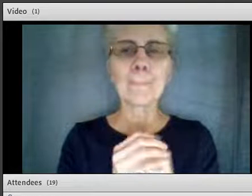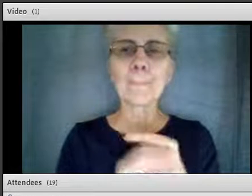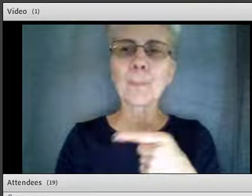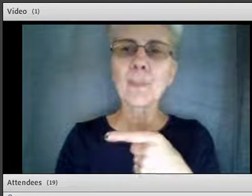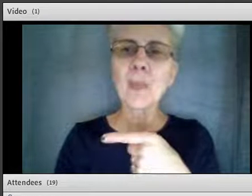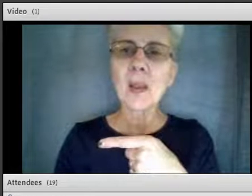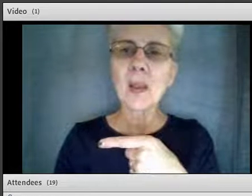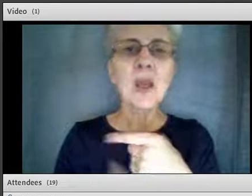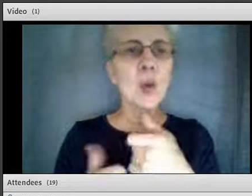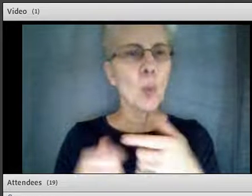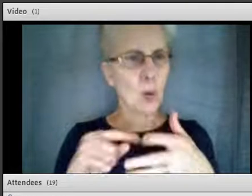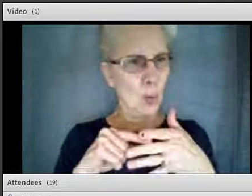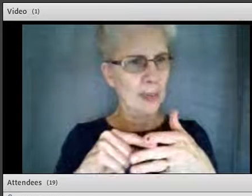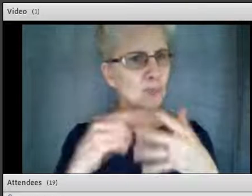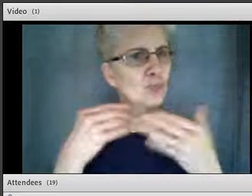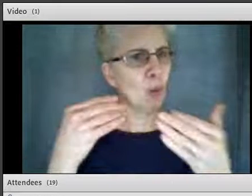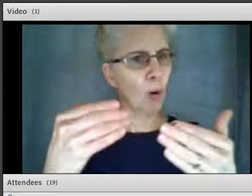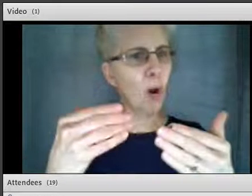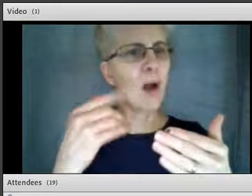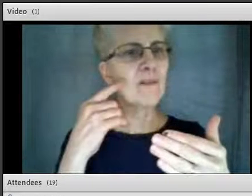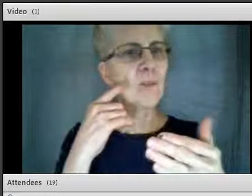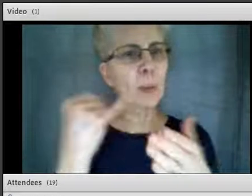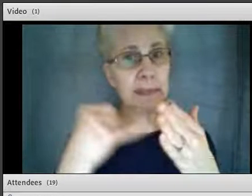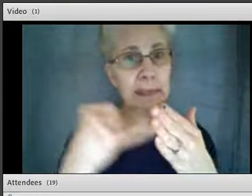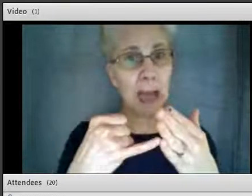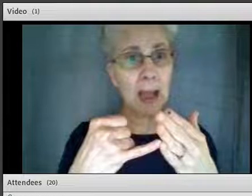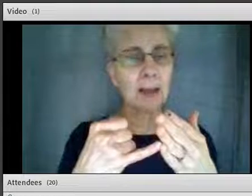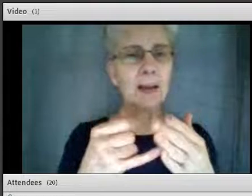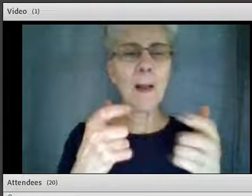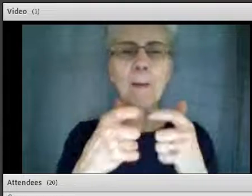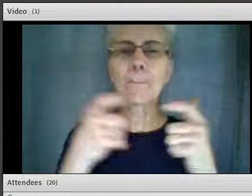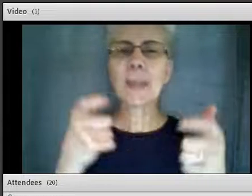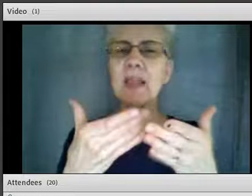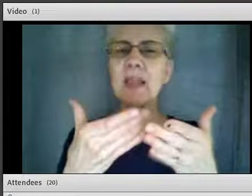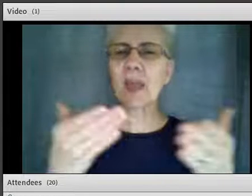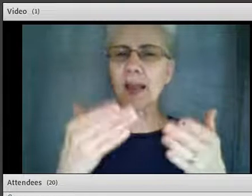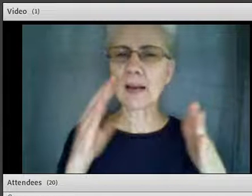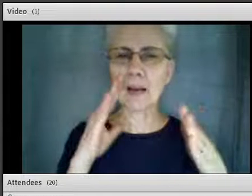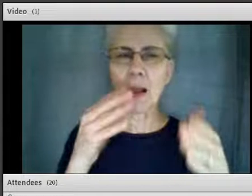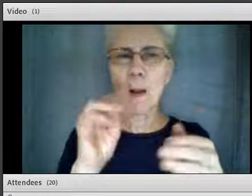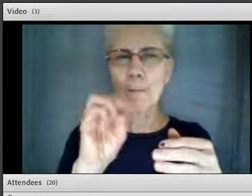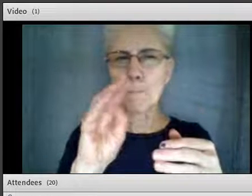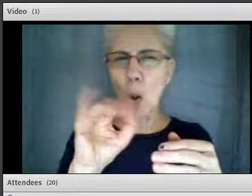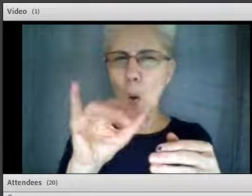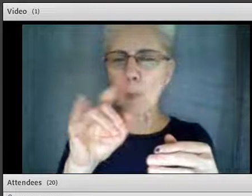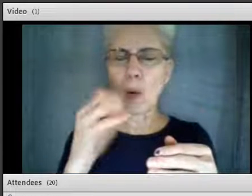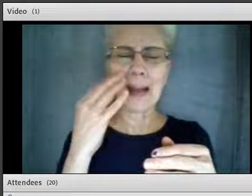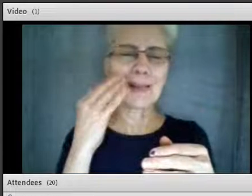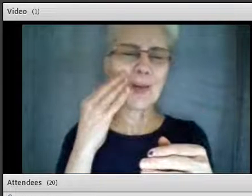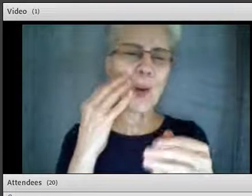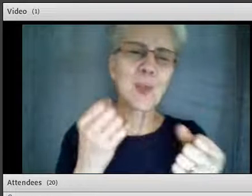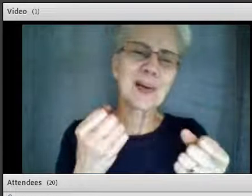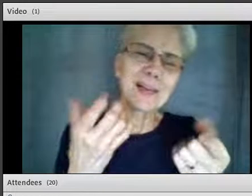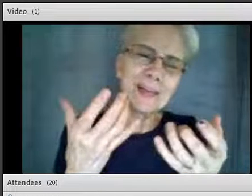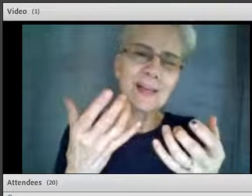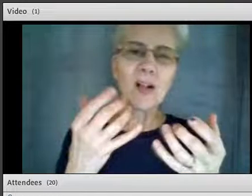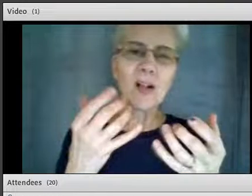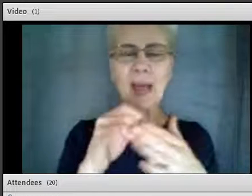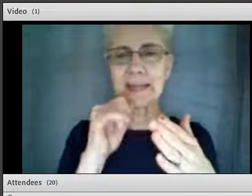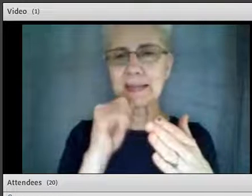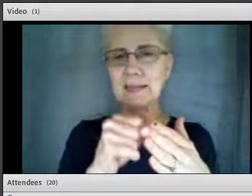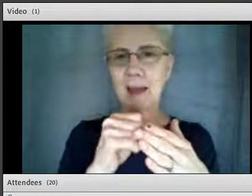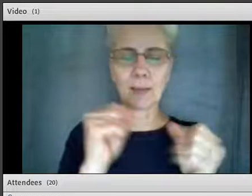So let's jump right into design. The biggest thing is mobile. I know that this is not